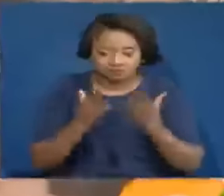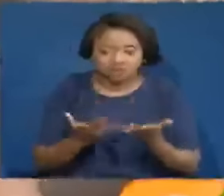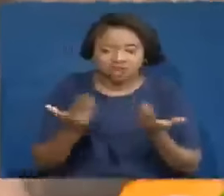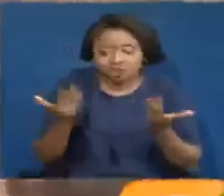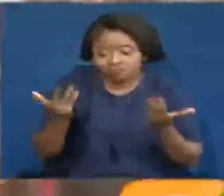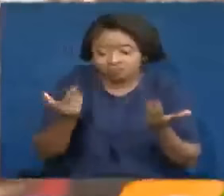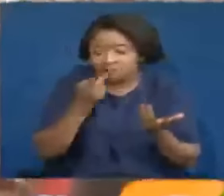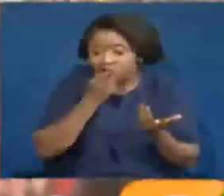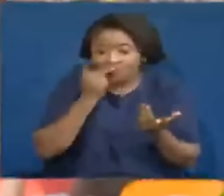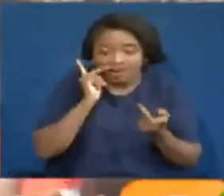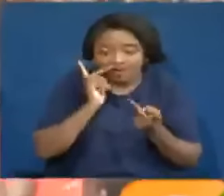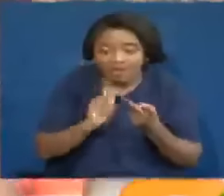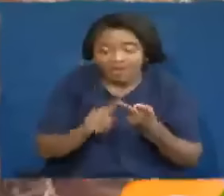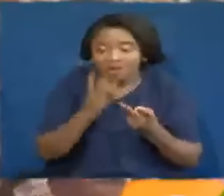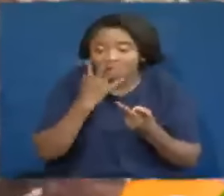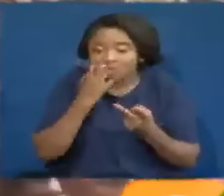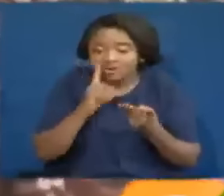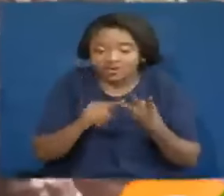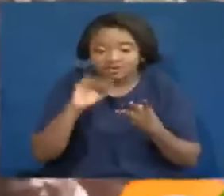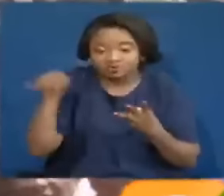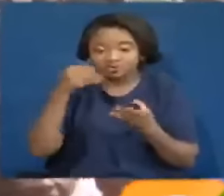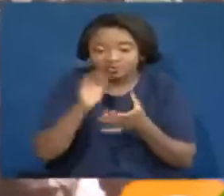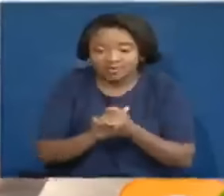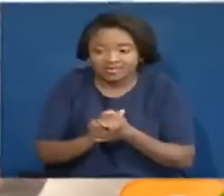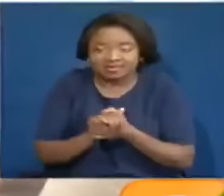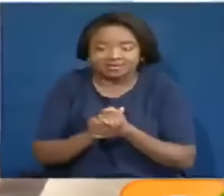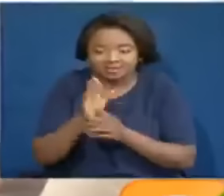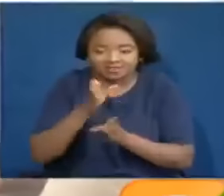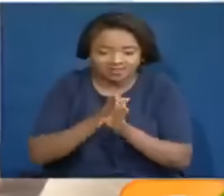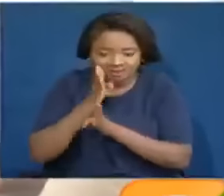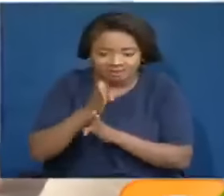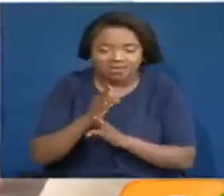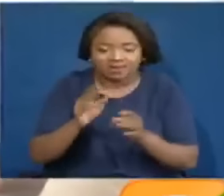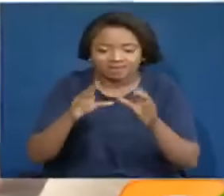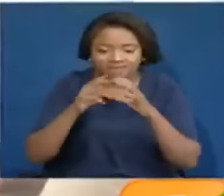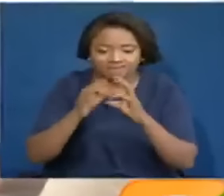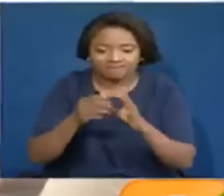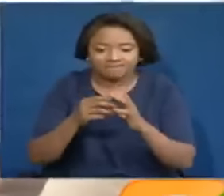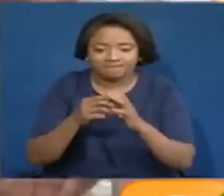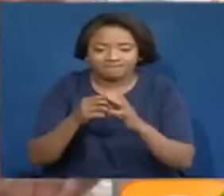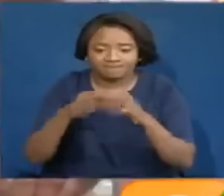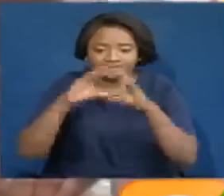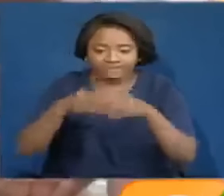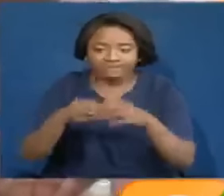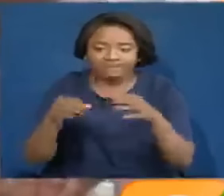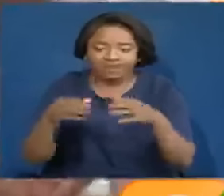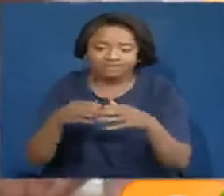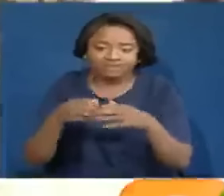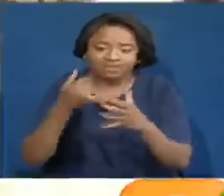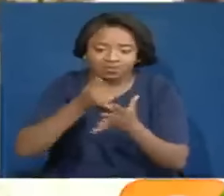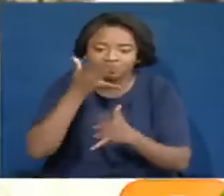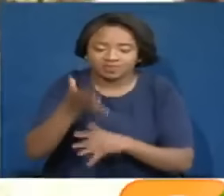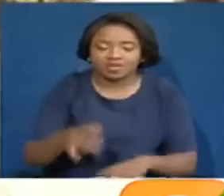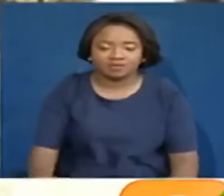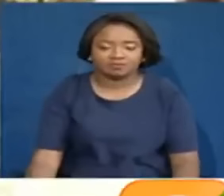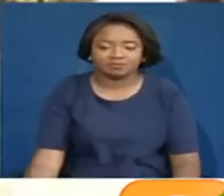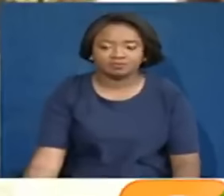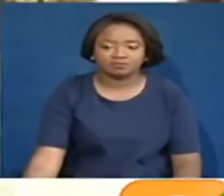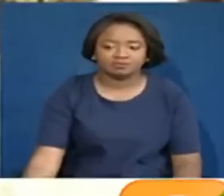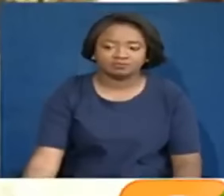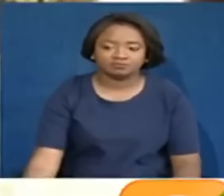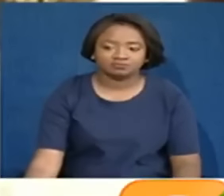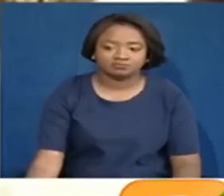Wiper, ODM and Jubilee as the major parties in the Uhuru Kenyatta chaired coalition. And I want to urge the media not